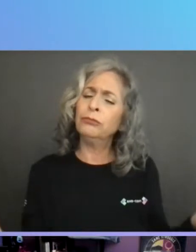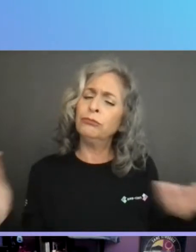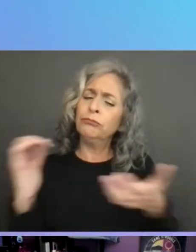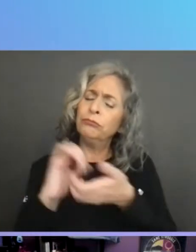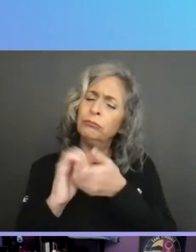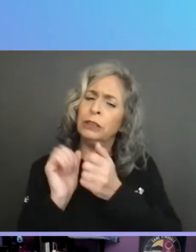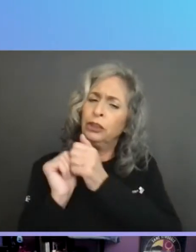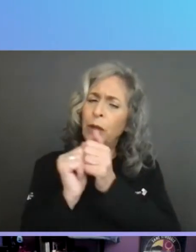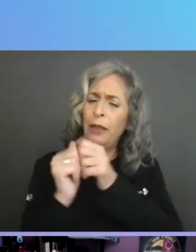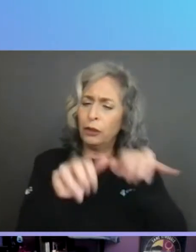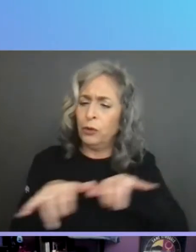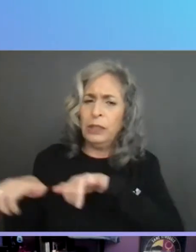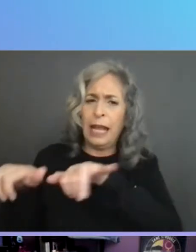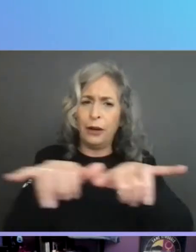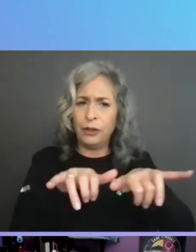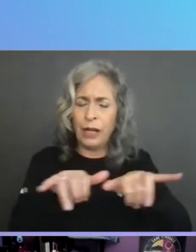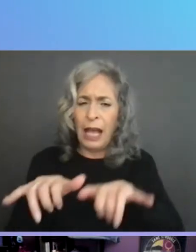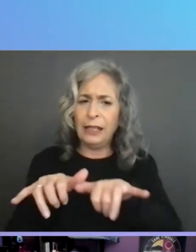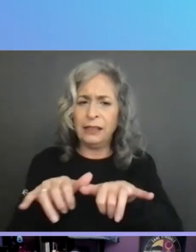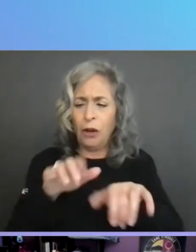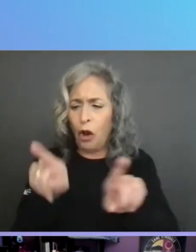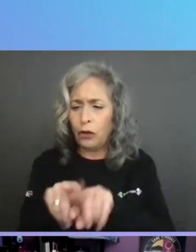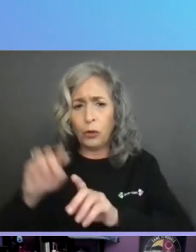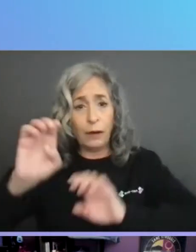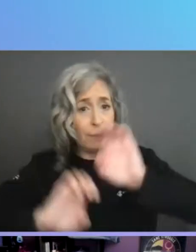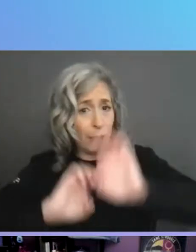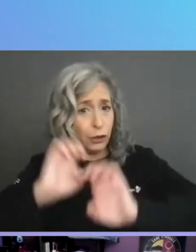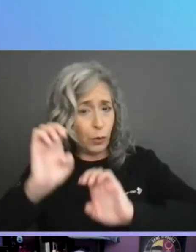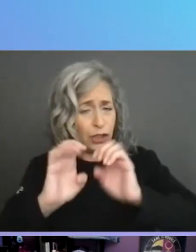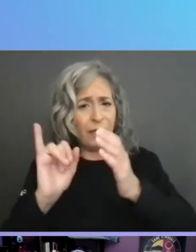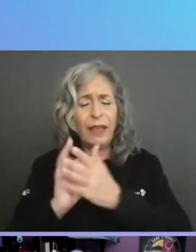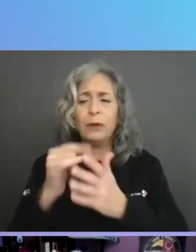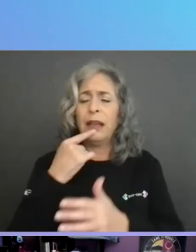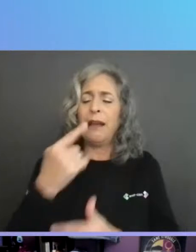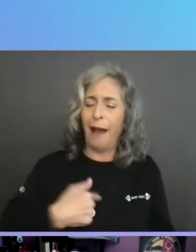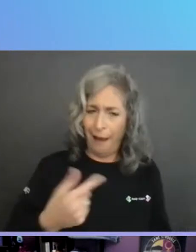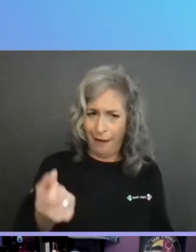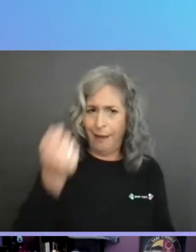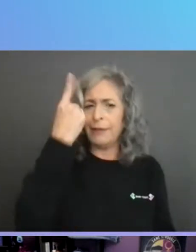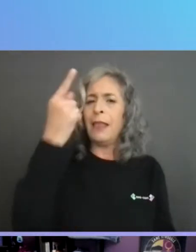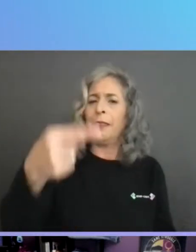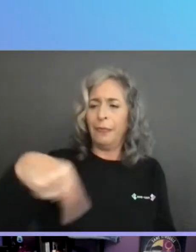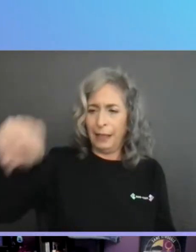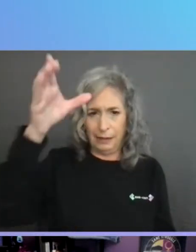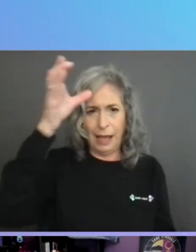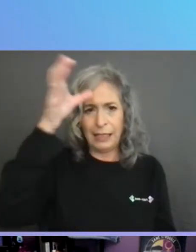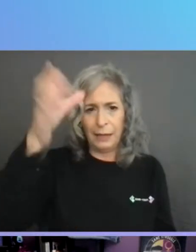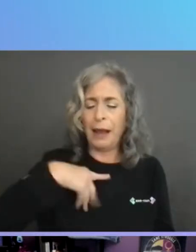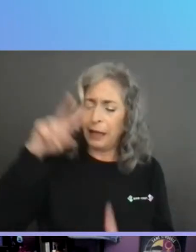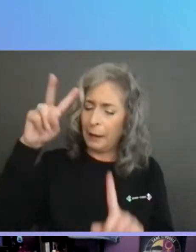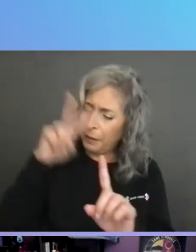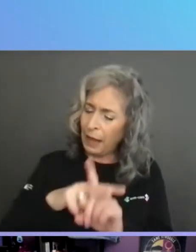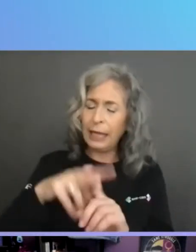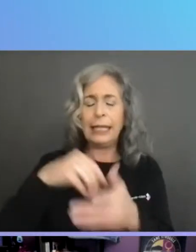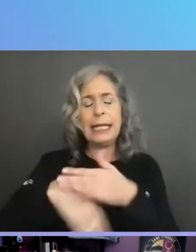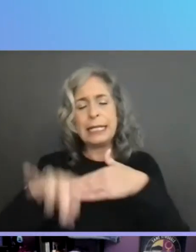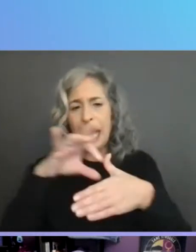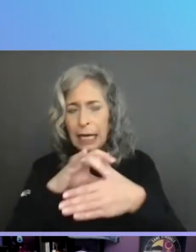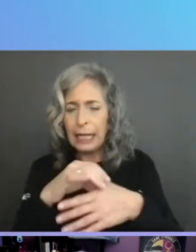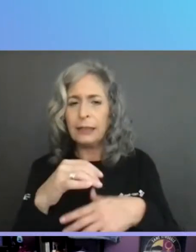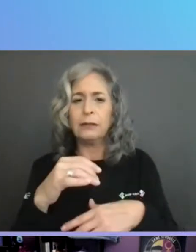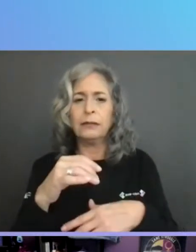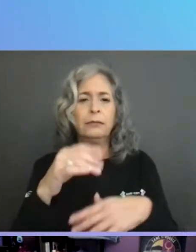to standardize an evaluation that allows you to say, I understand these concepts, I can apply them in context, and